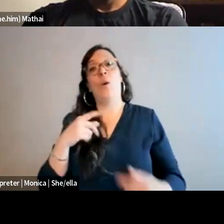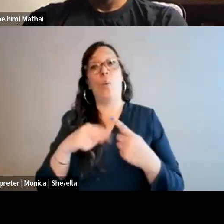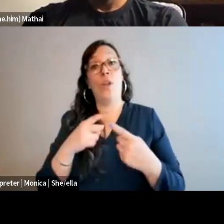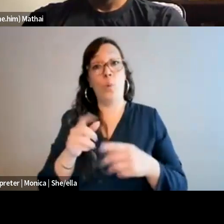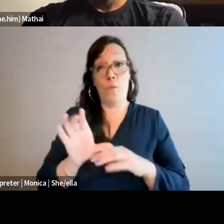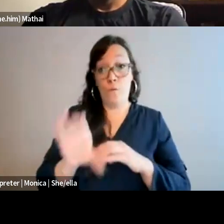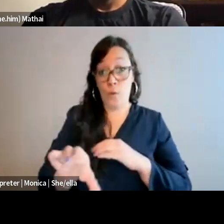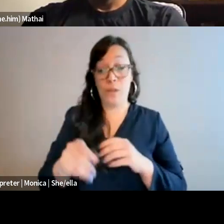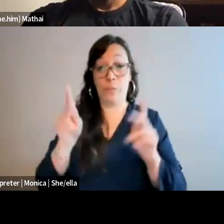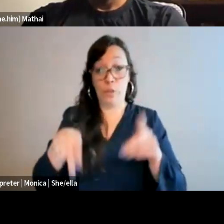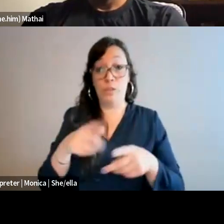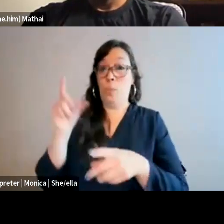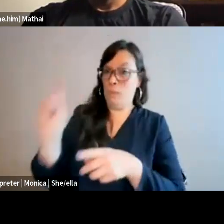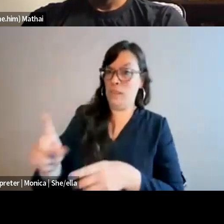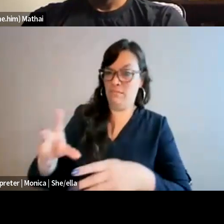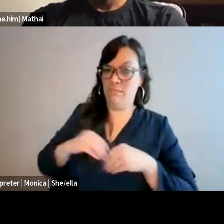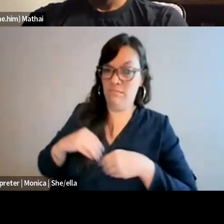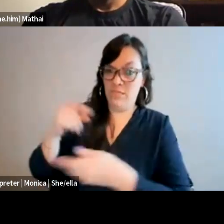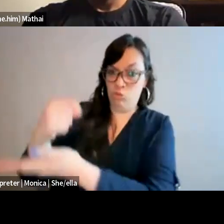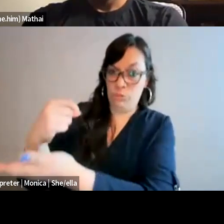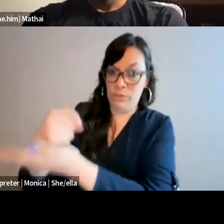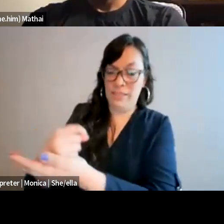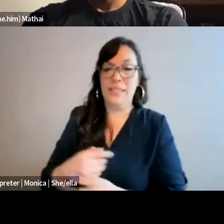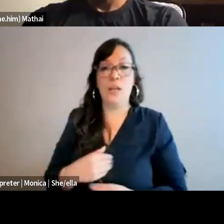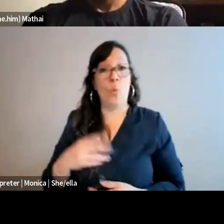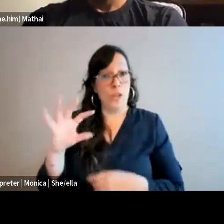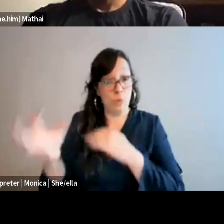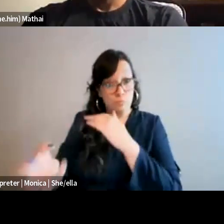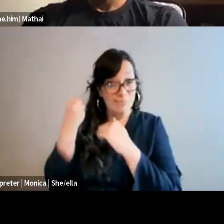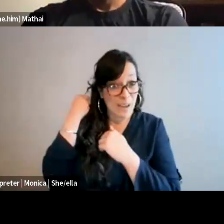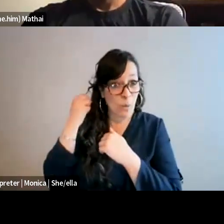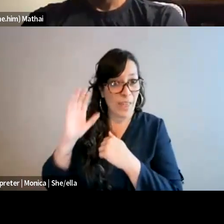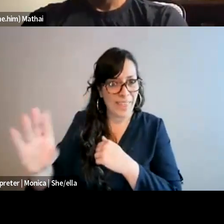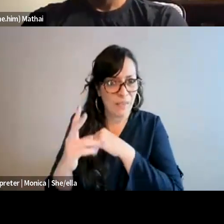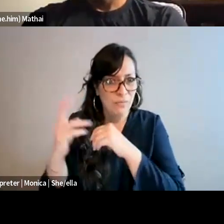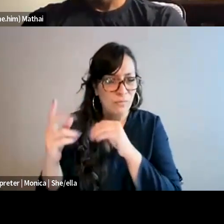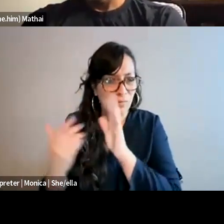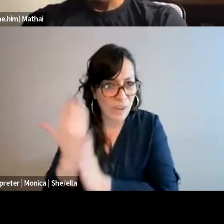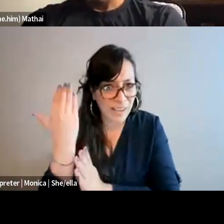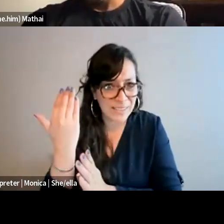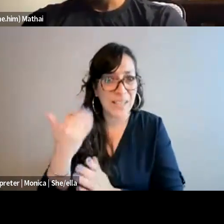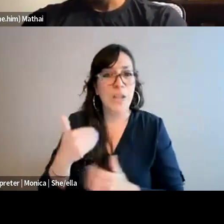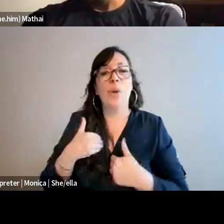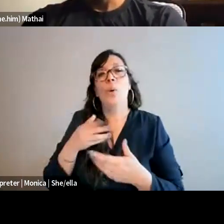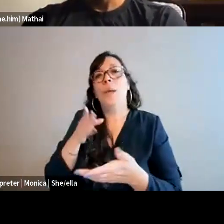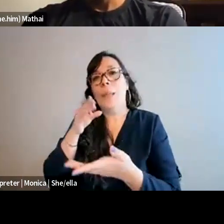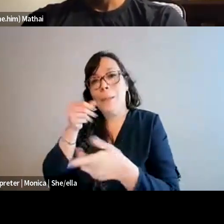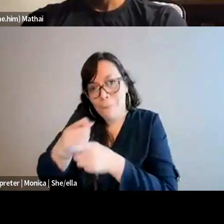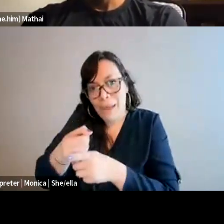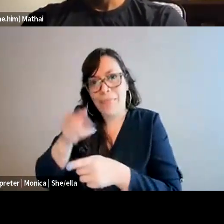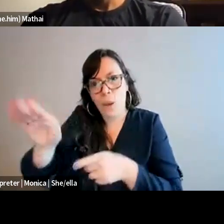someone into treatment, when you take away someone's rights, you impact their ability to recover.